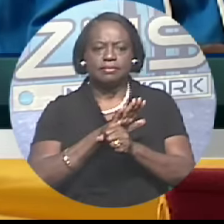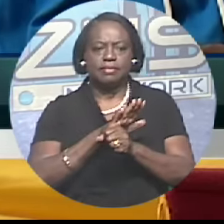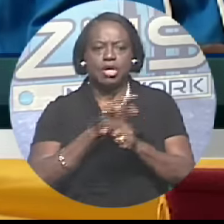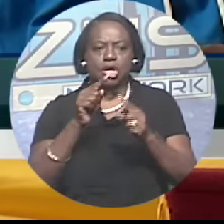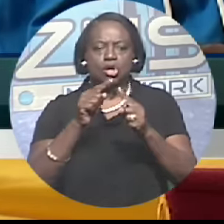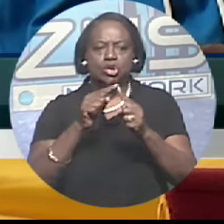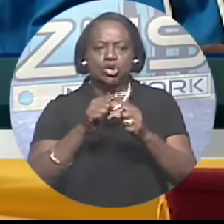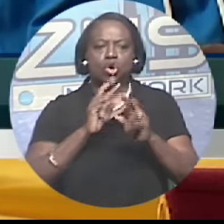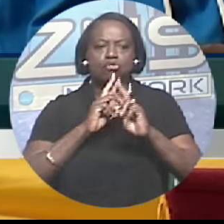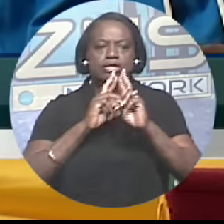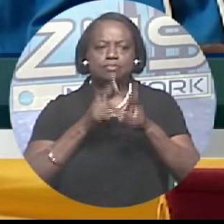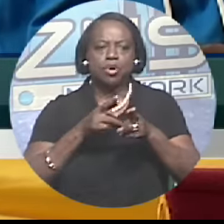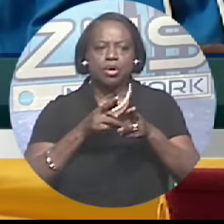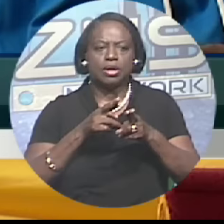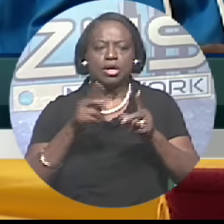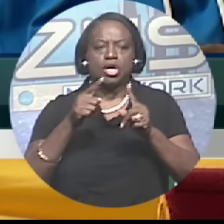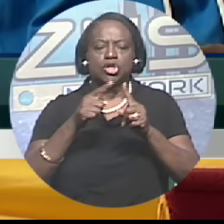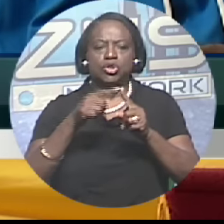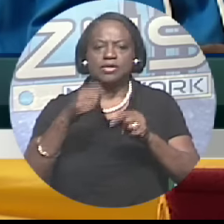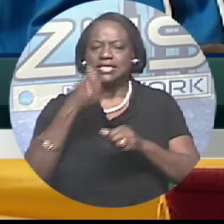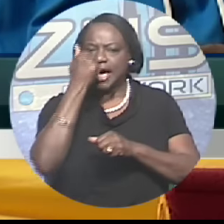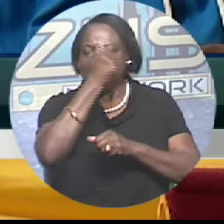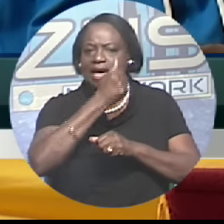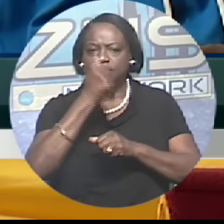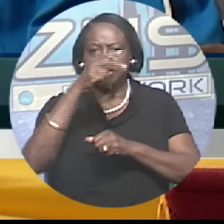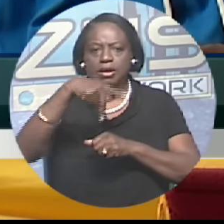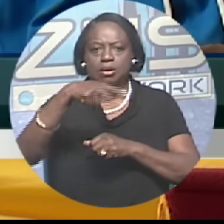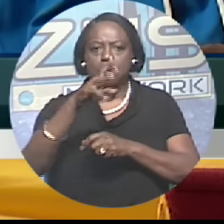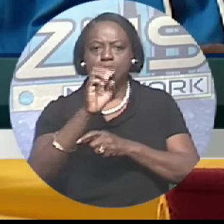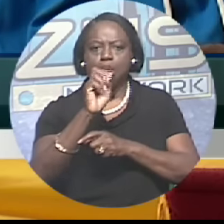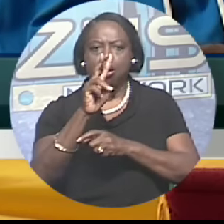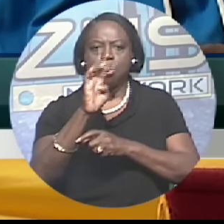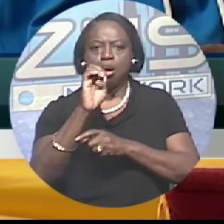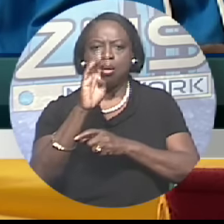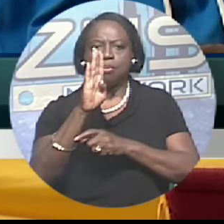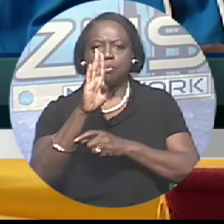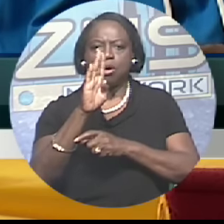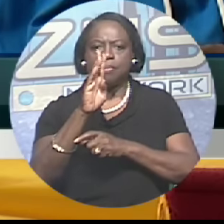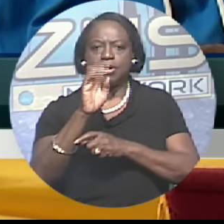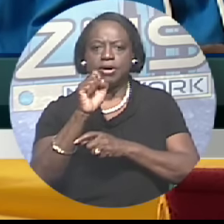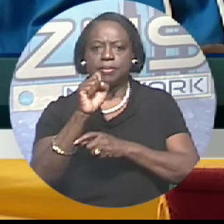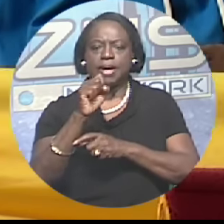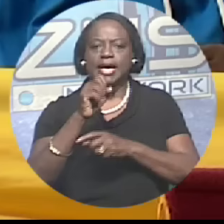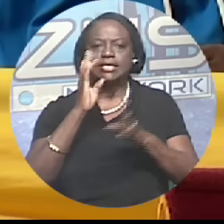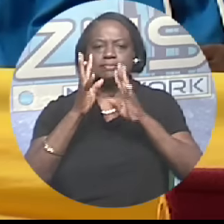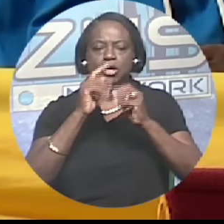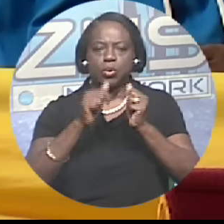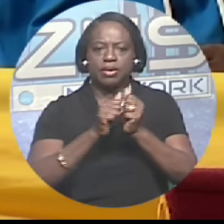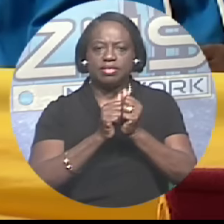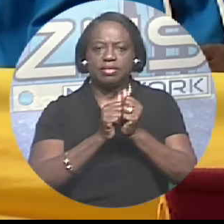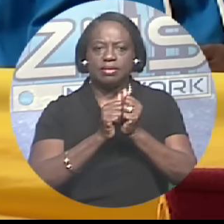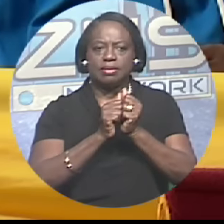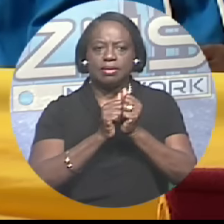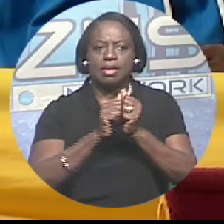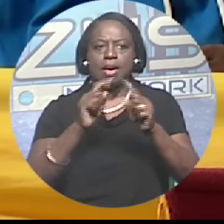to respond to this African proverb that I speak of often, that